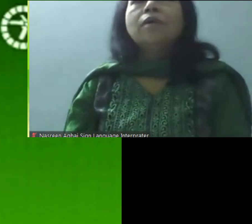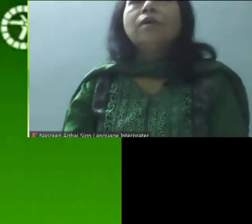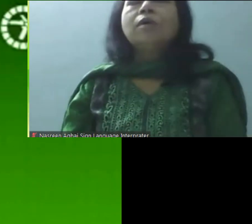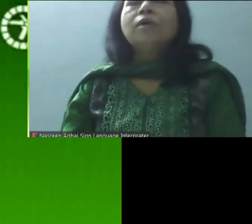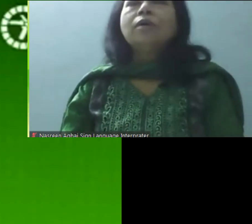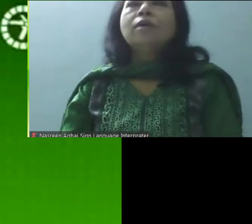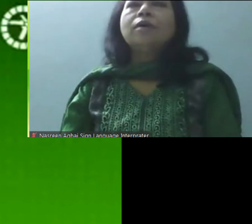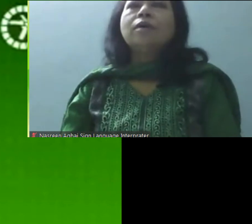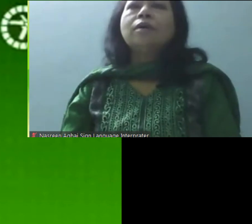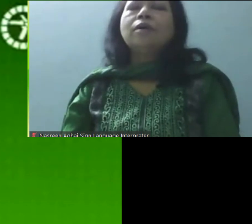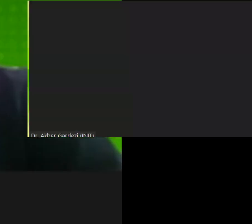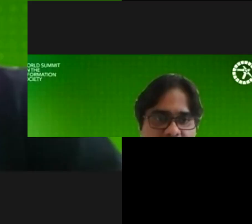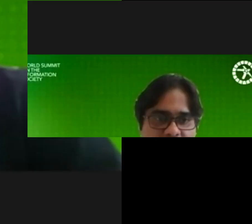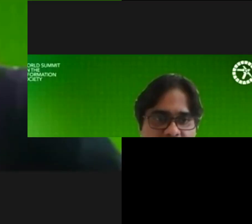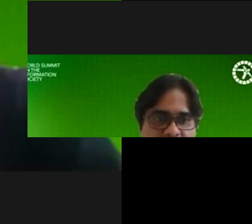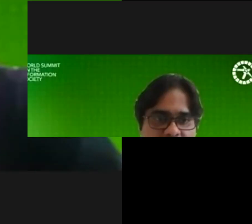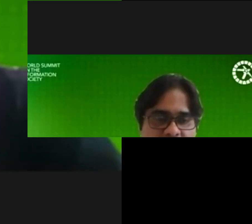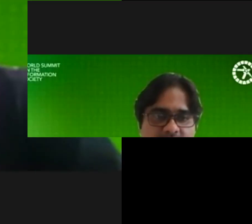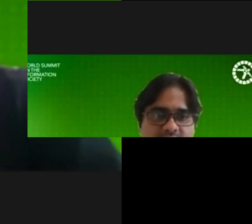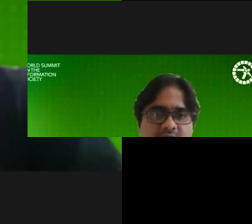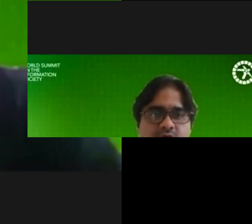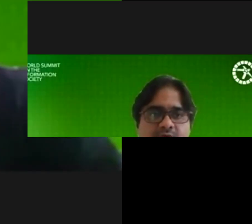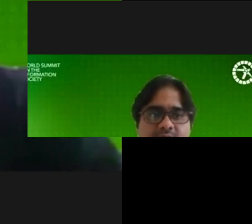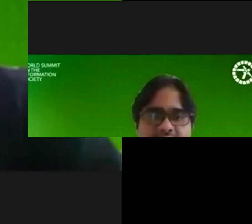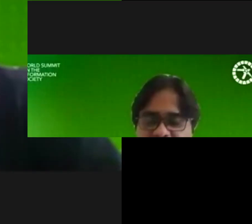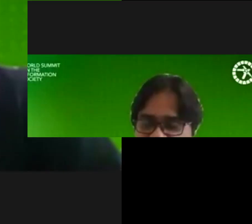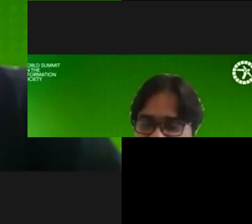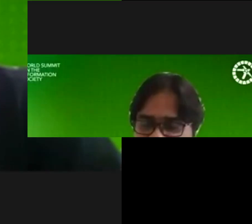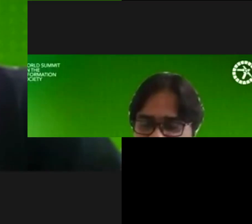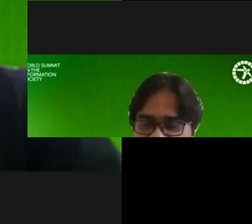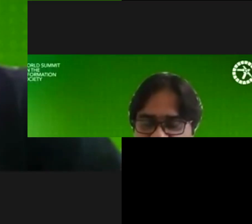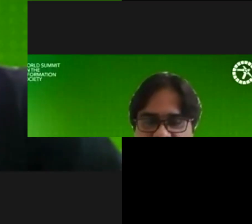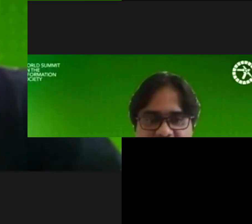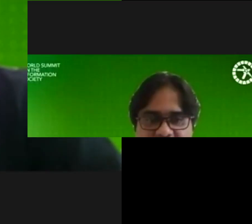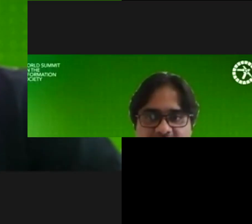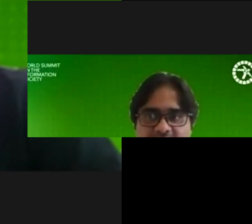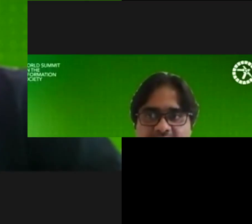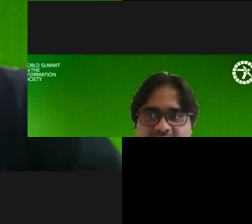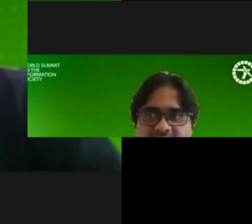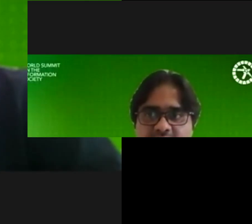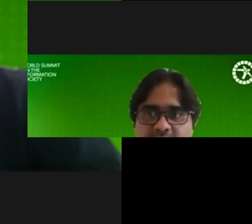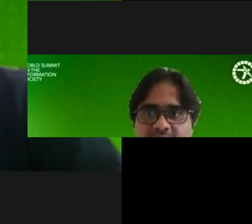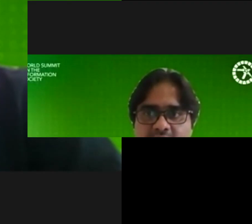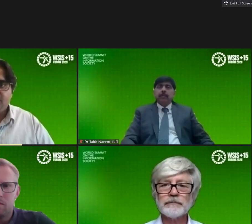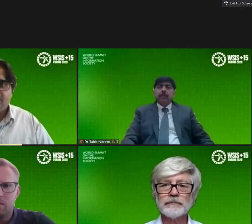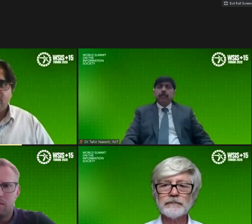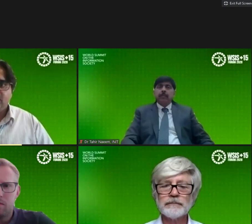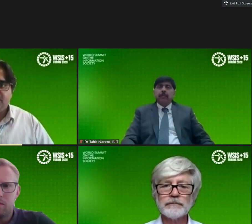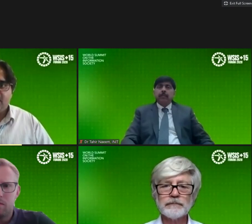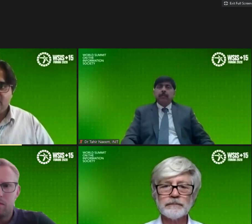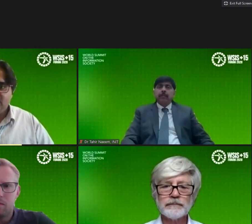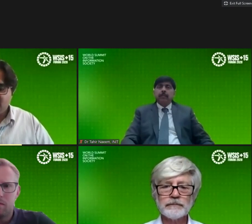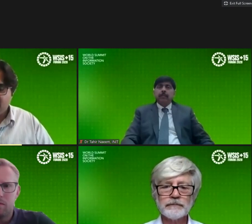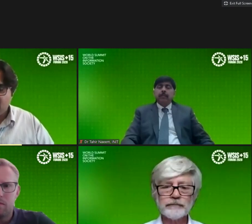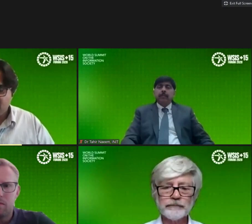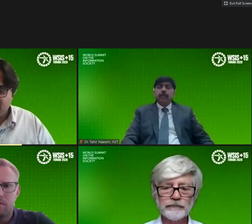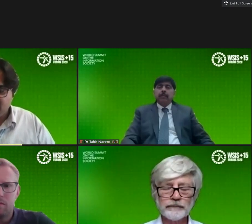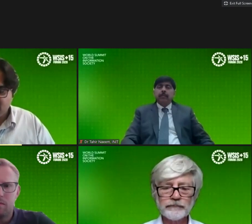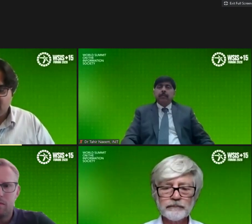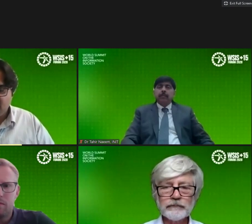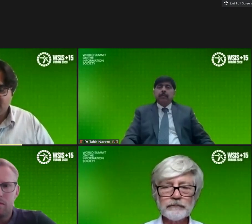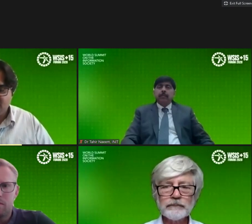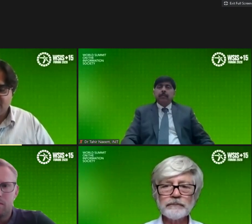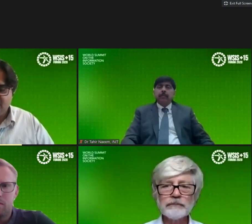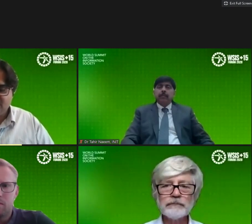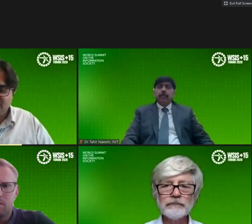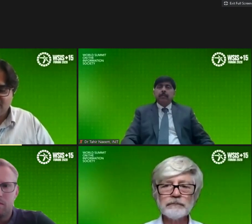achieve these objectives. Back to you, Akbar. Thank you very much, Tim. And I think I speak on behalf of all the panelists and participants